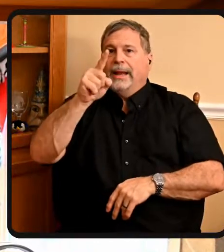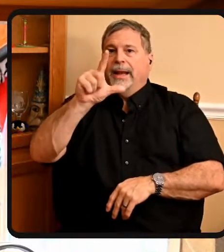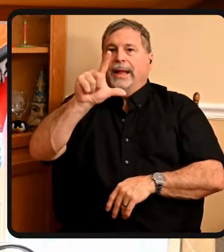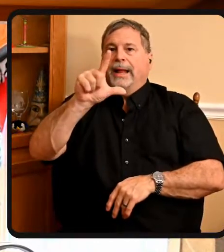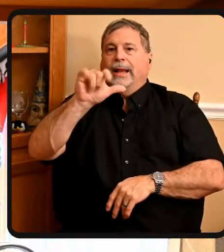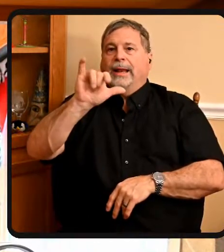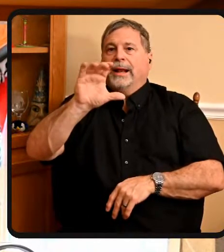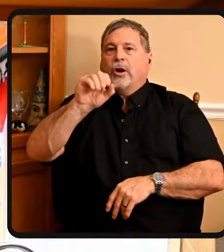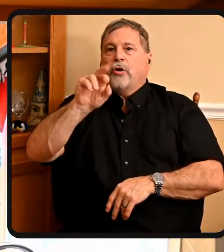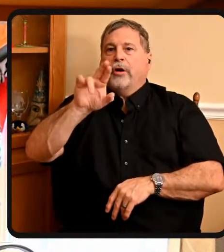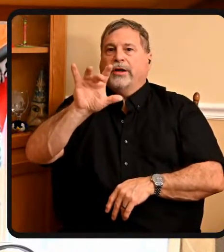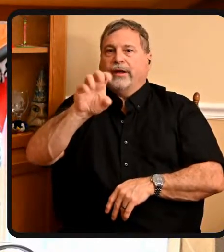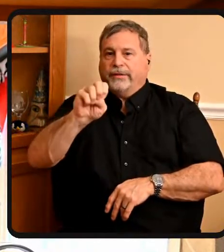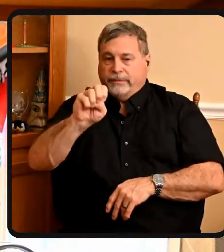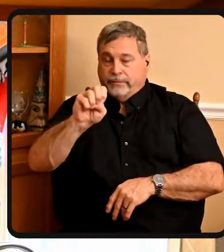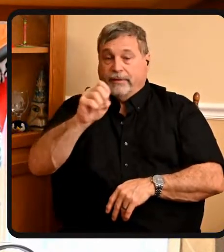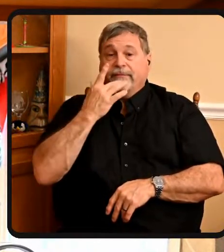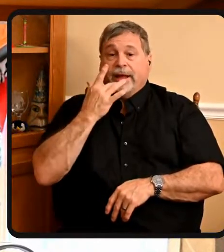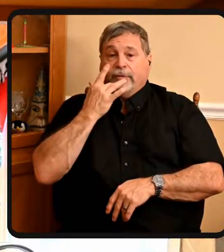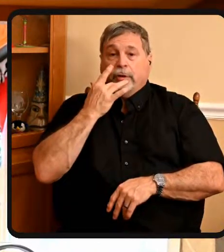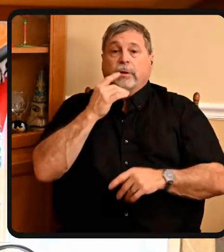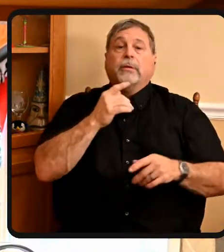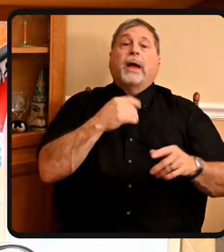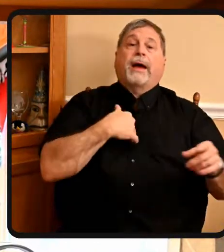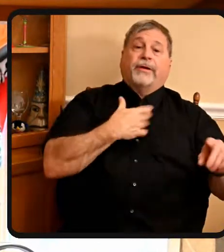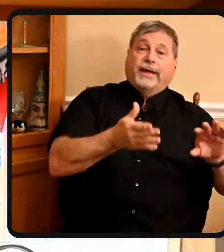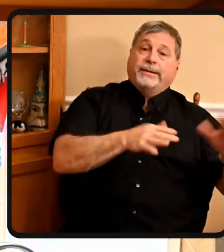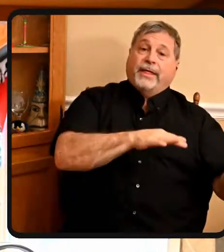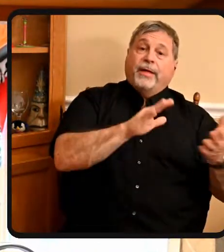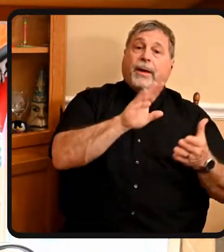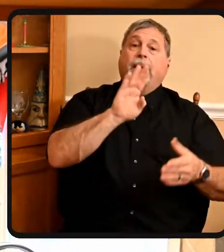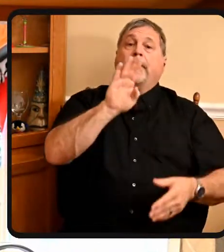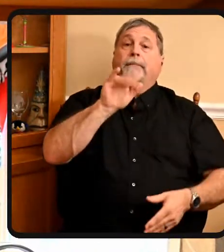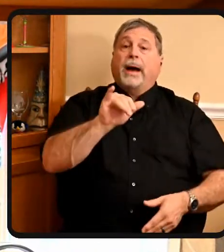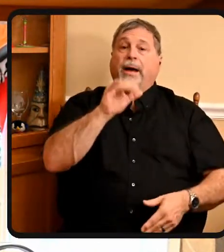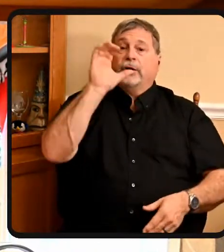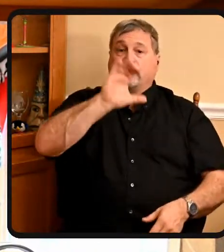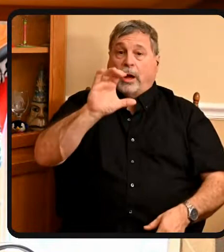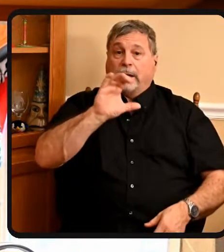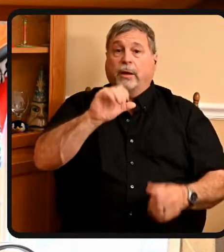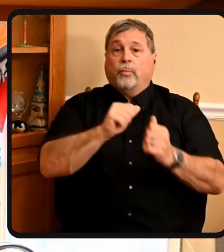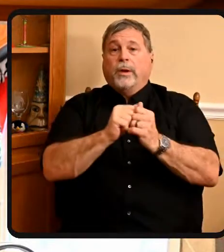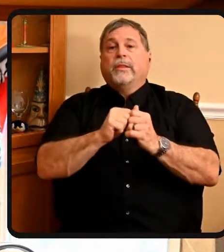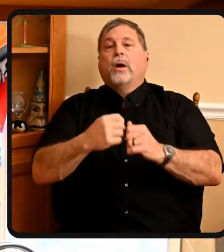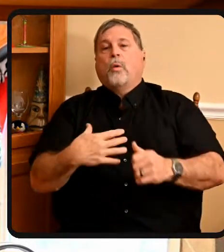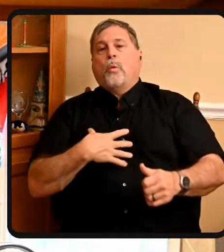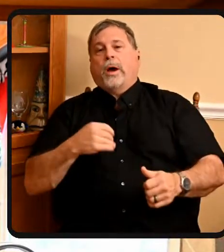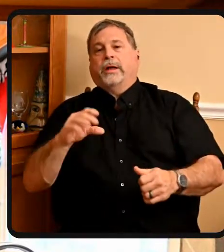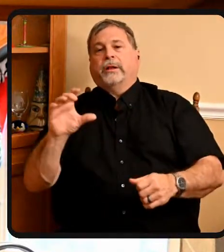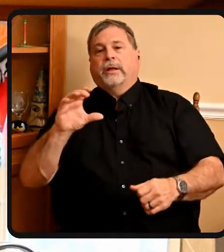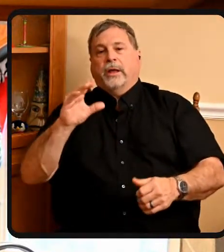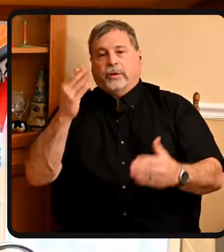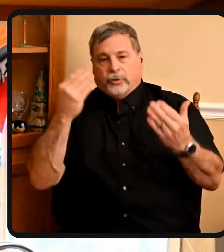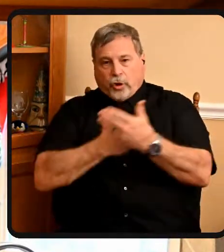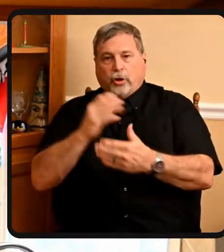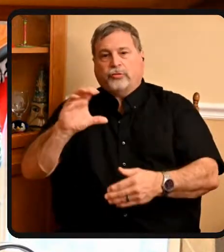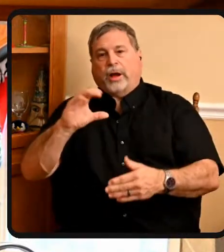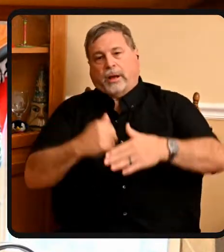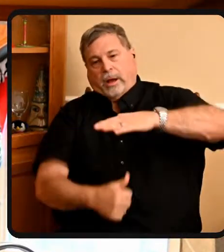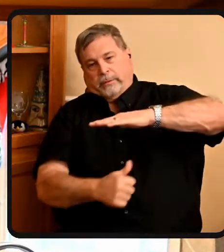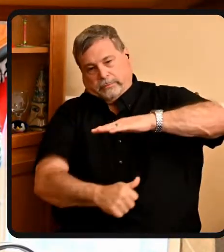licorice flavored. We have done a death by chocolate, and we're going to dredge that in a white and dark chocolate on the